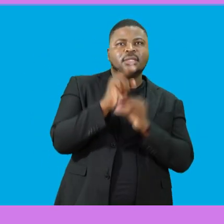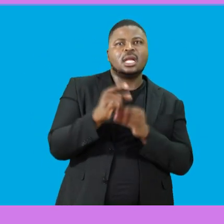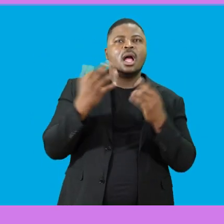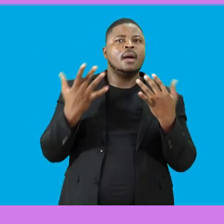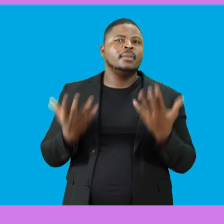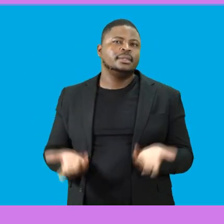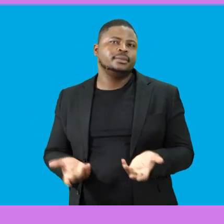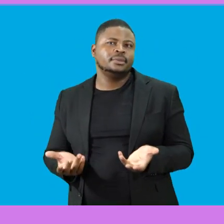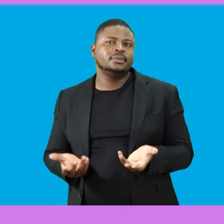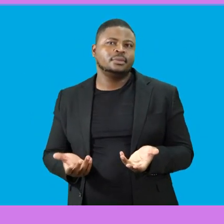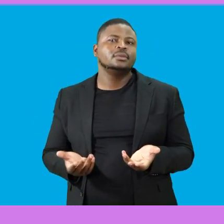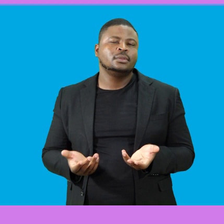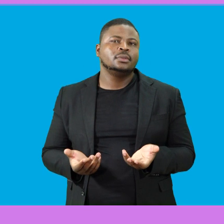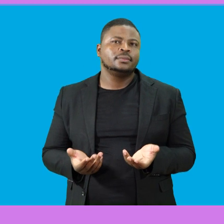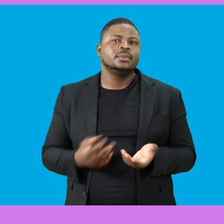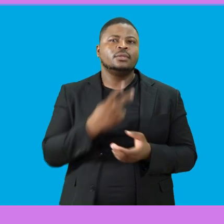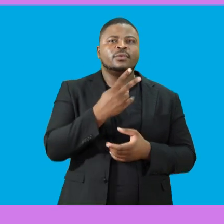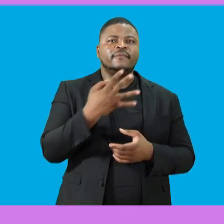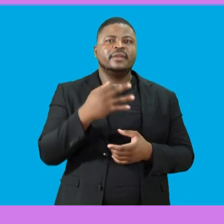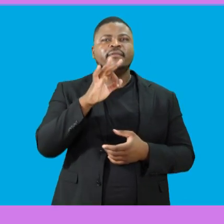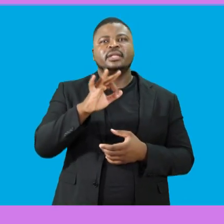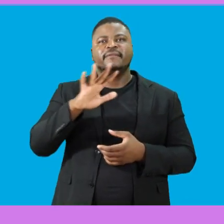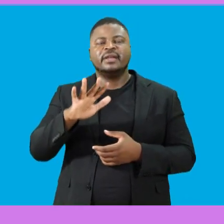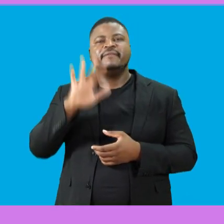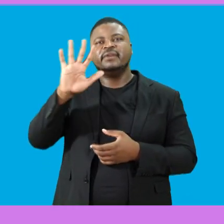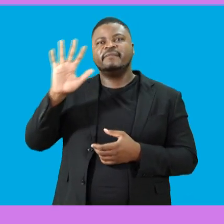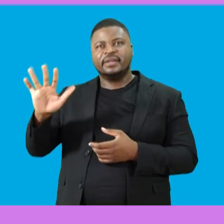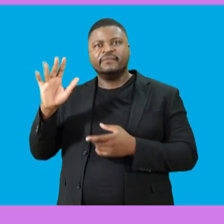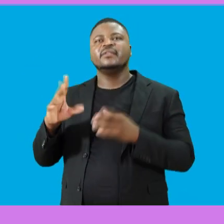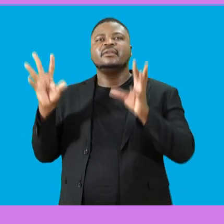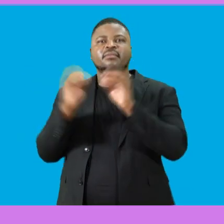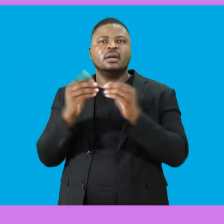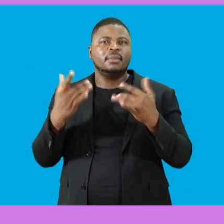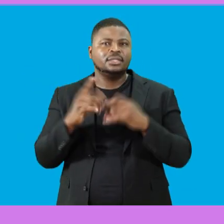together, we get 25 plus 35 plus 55. It